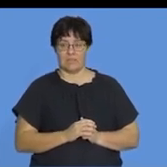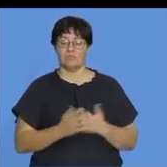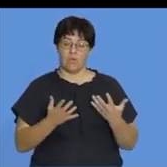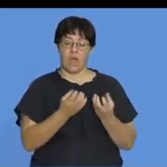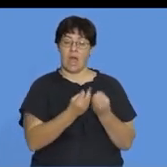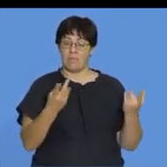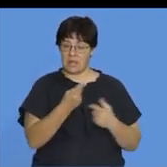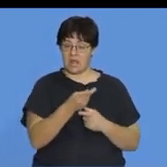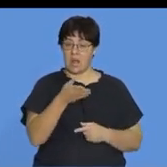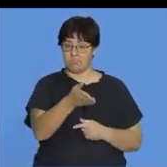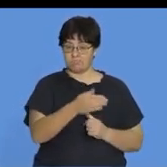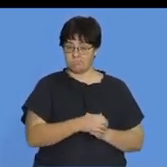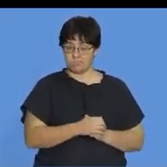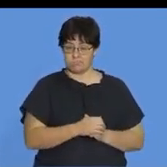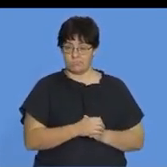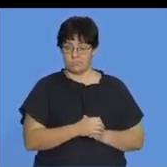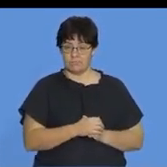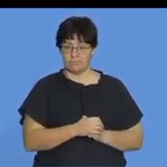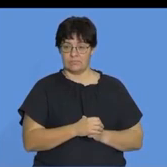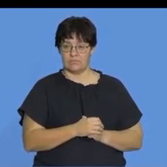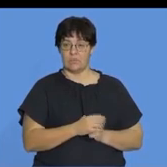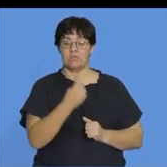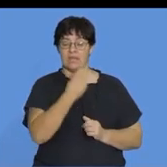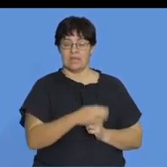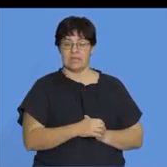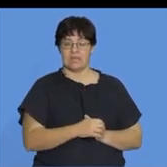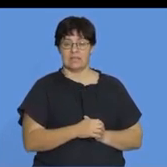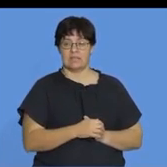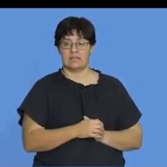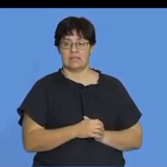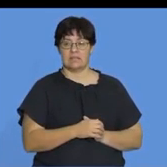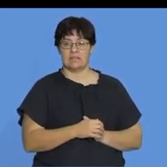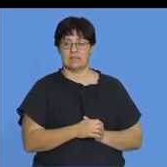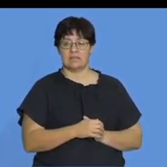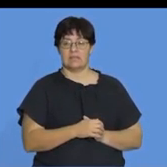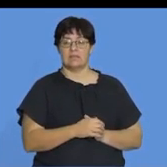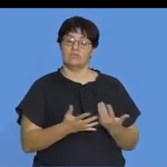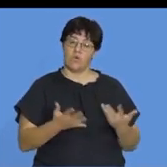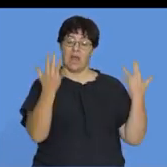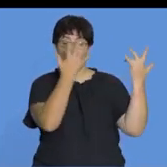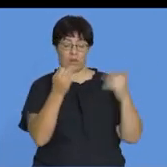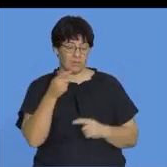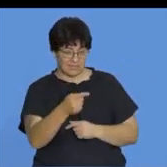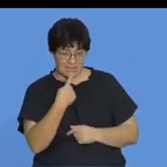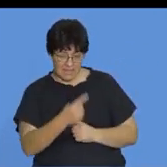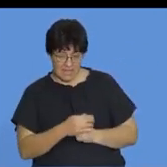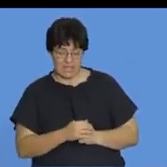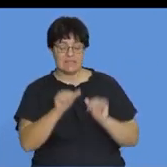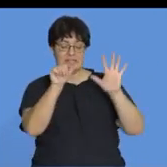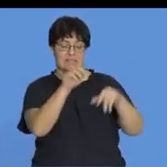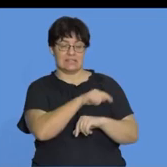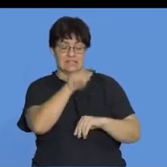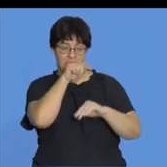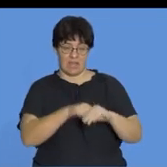how many moles are present in that? We are saying, okay, by way of calculation, we'll say 6